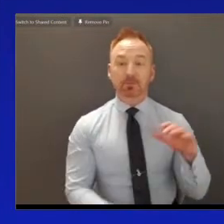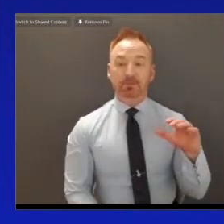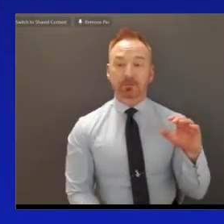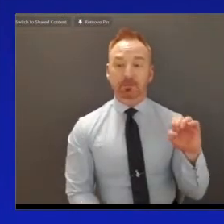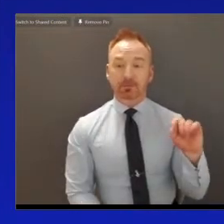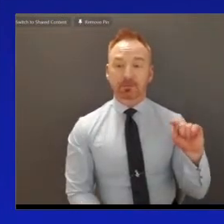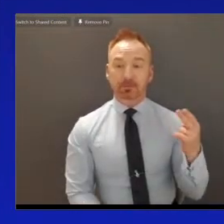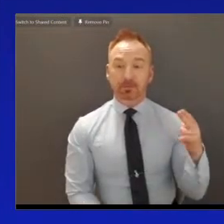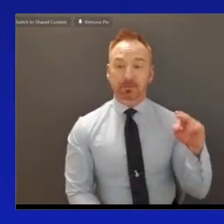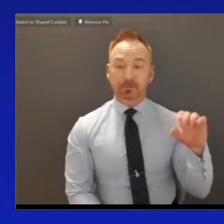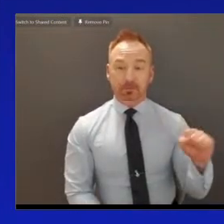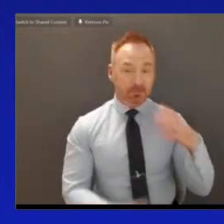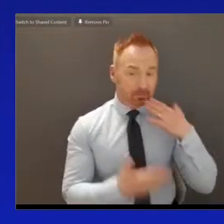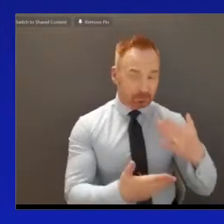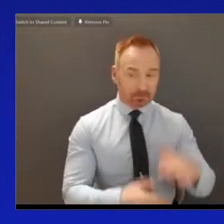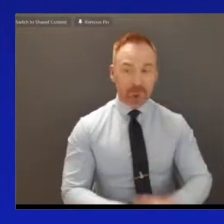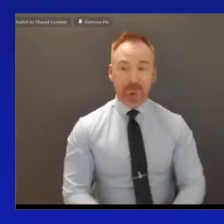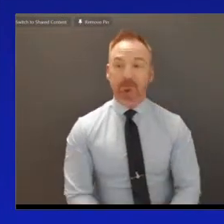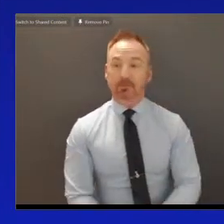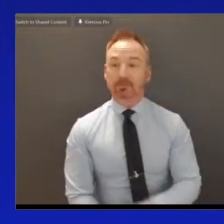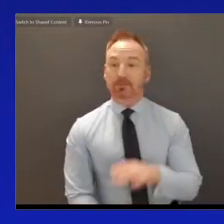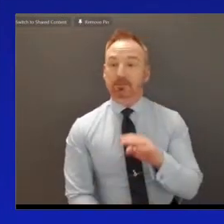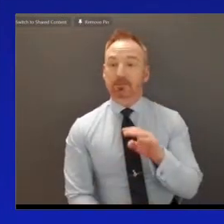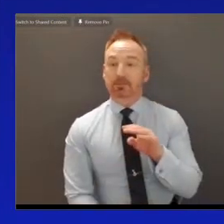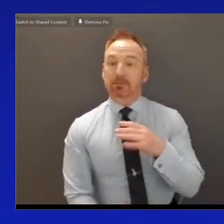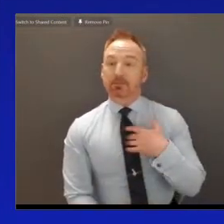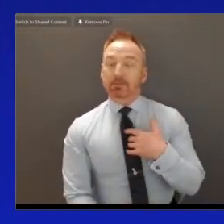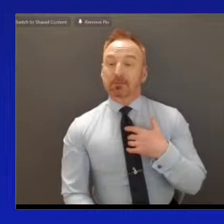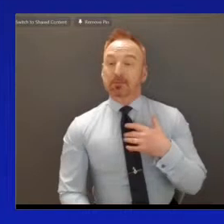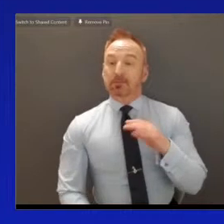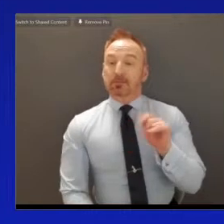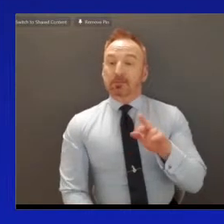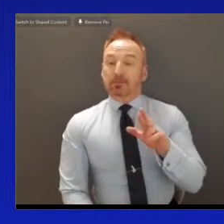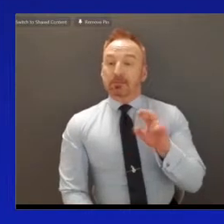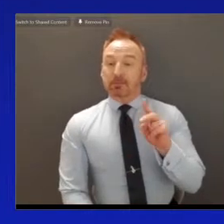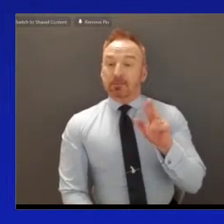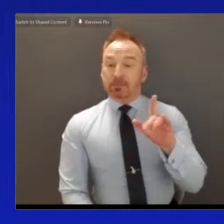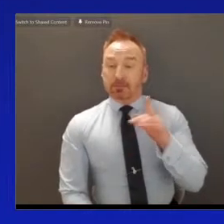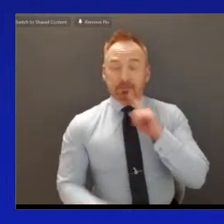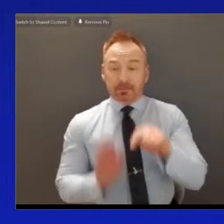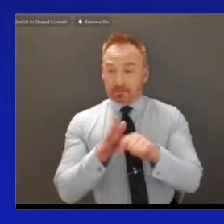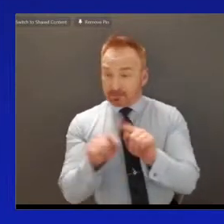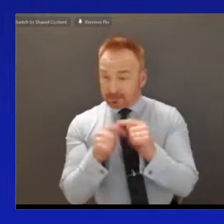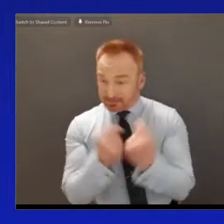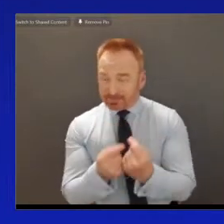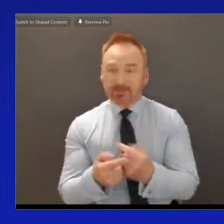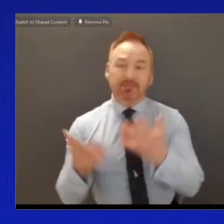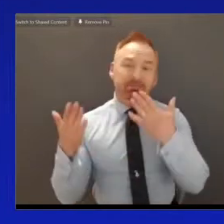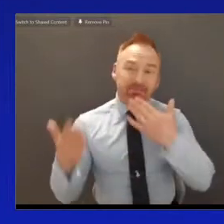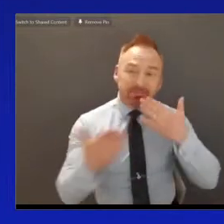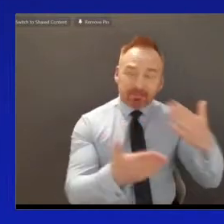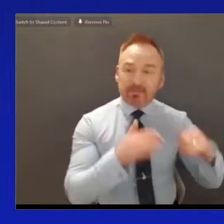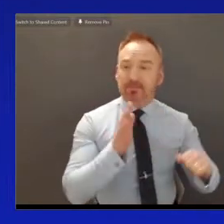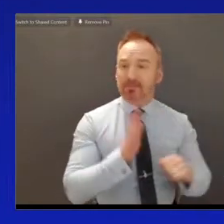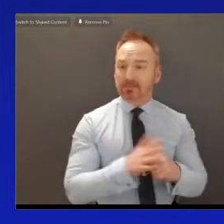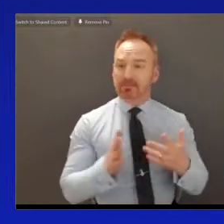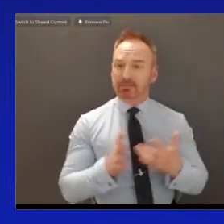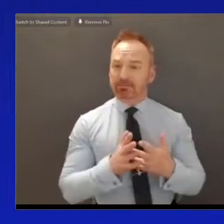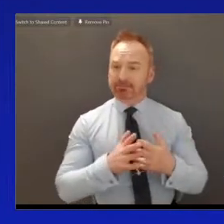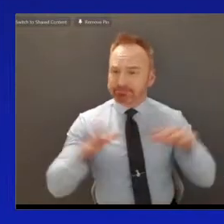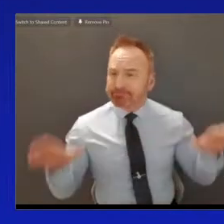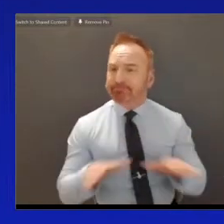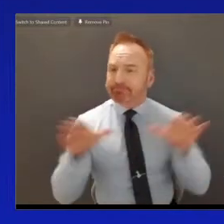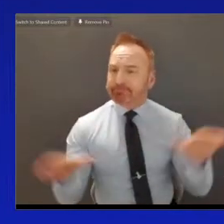Demonte. And your teams for the extraordinary and collaborative efforts made over the last few